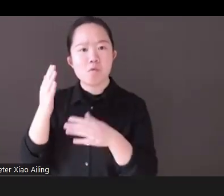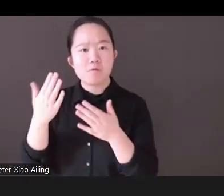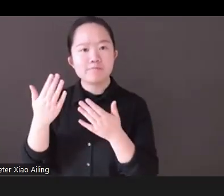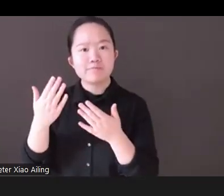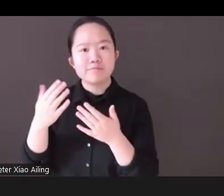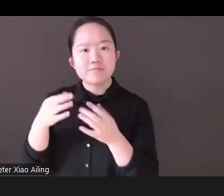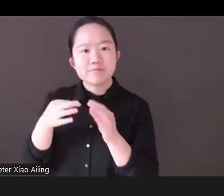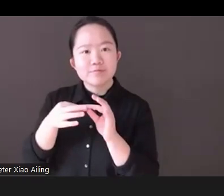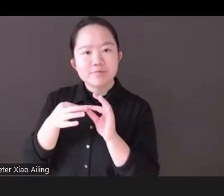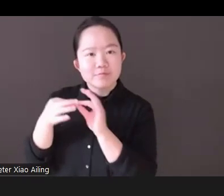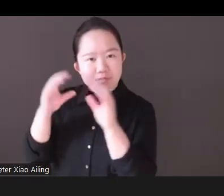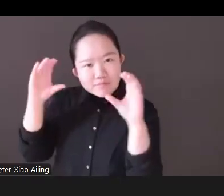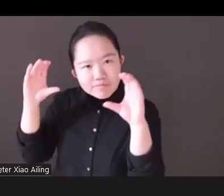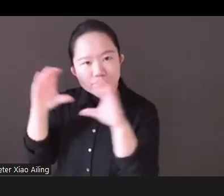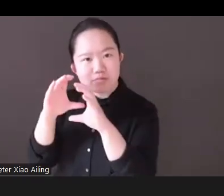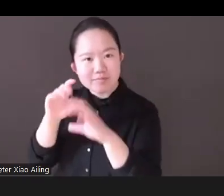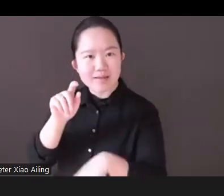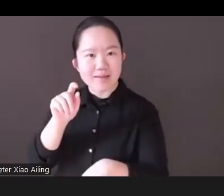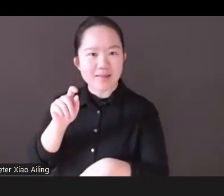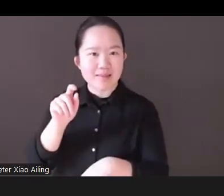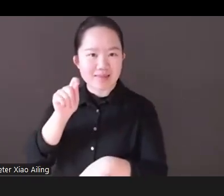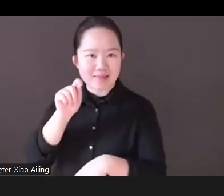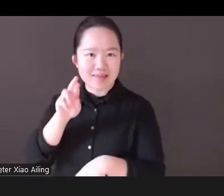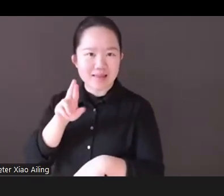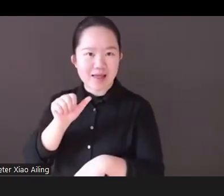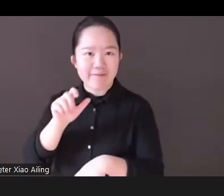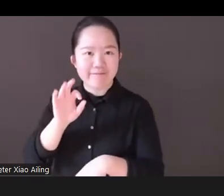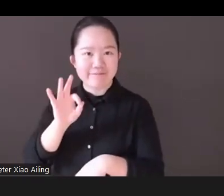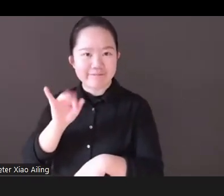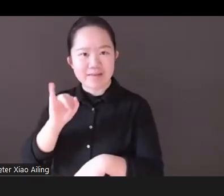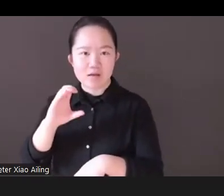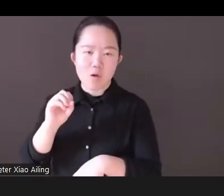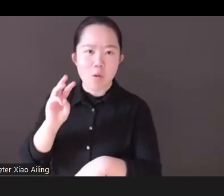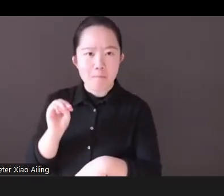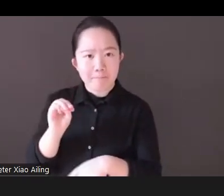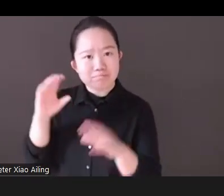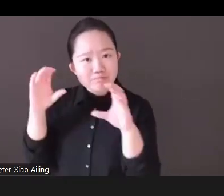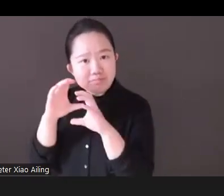use our experiences from the supervision of VAD. So